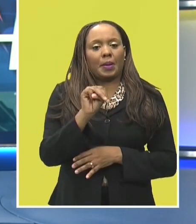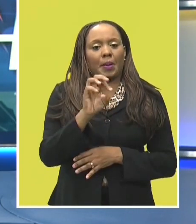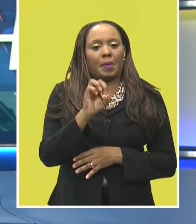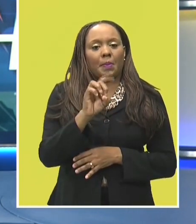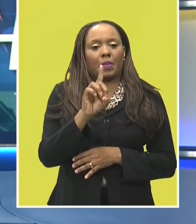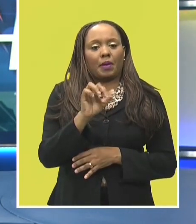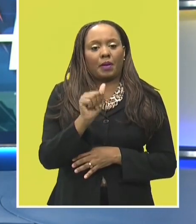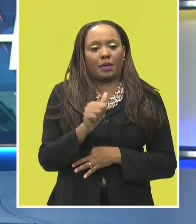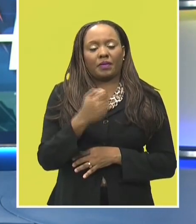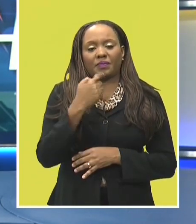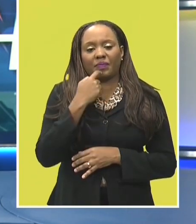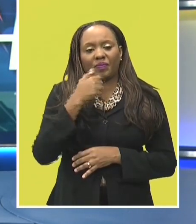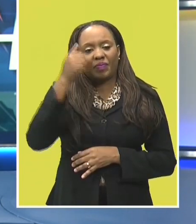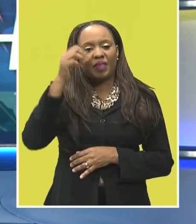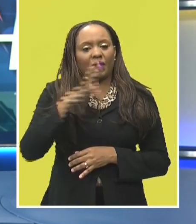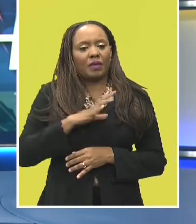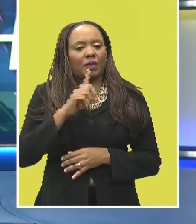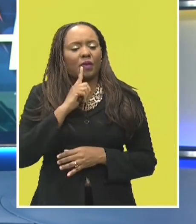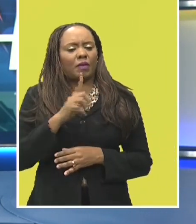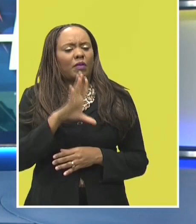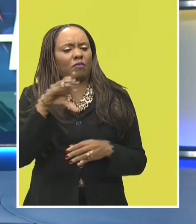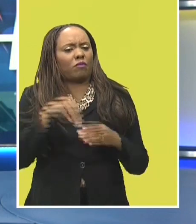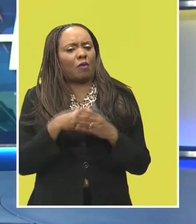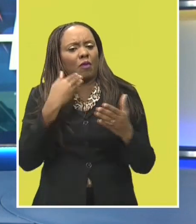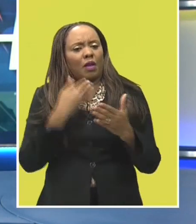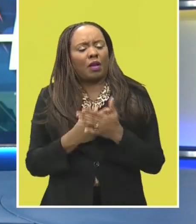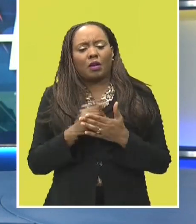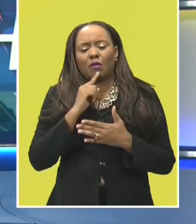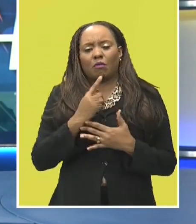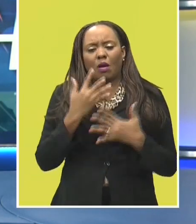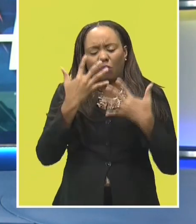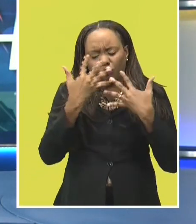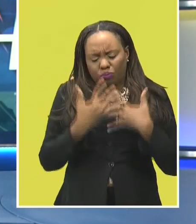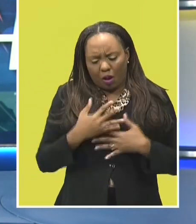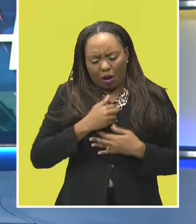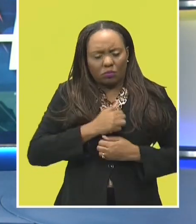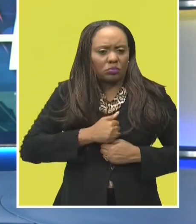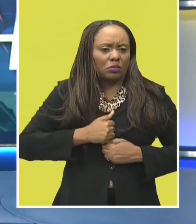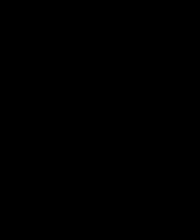notes that Miller was a fearless media practitioner and this would be a tragic loss for the industry.